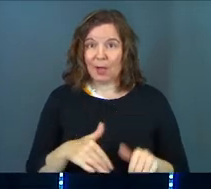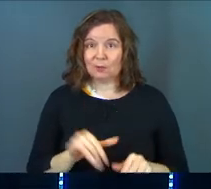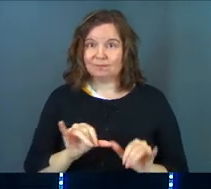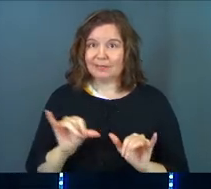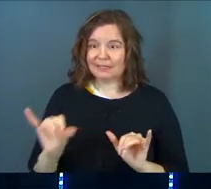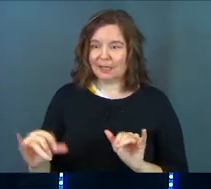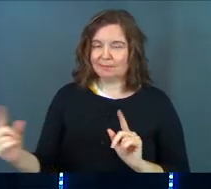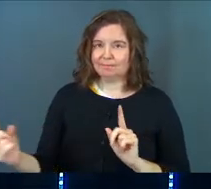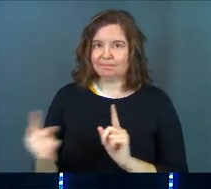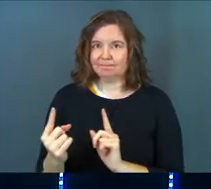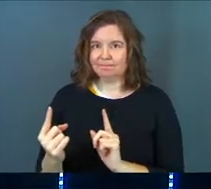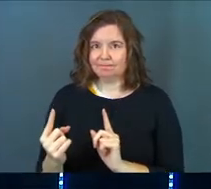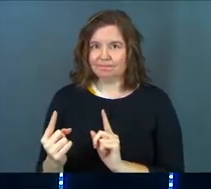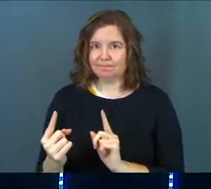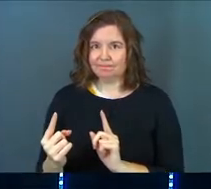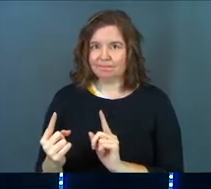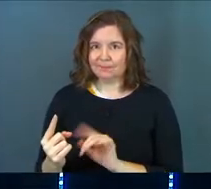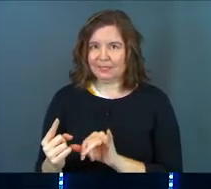house.